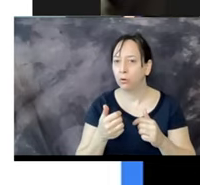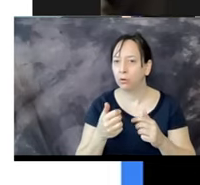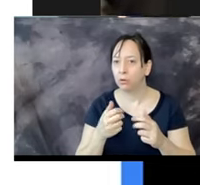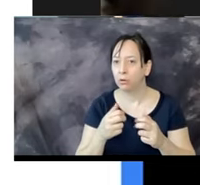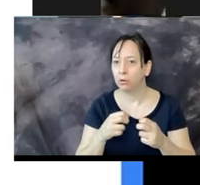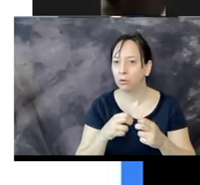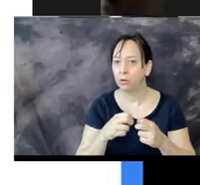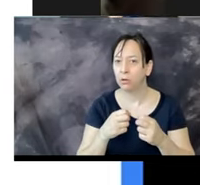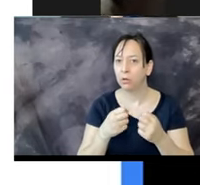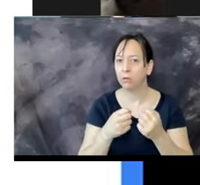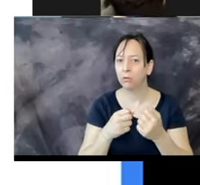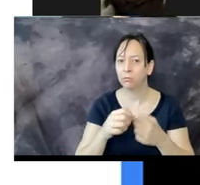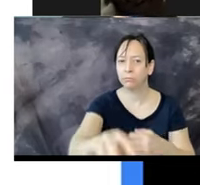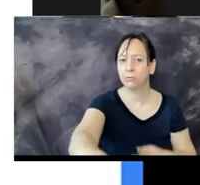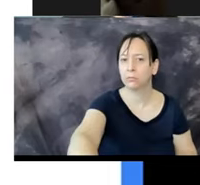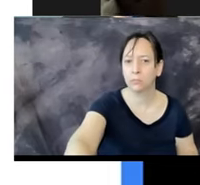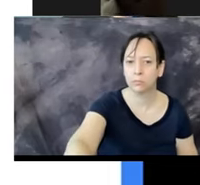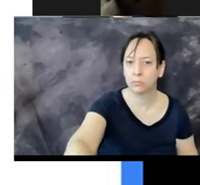within this group?